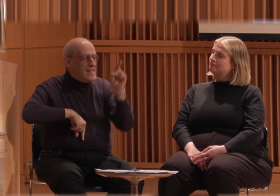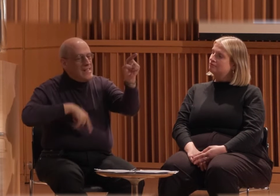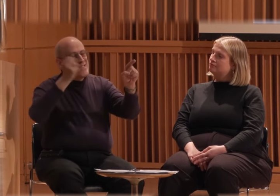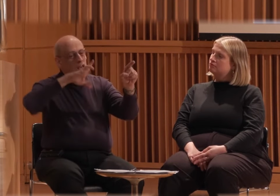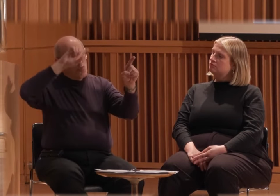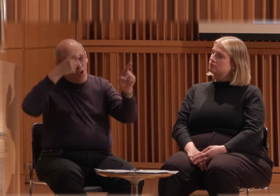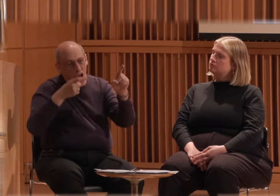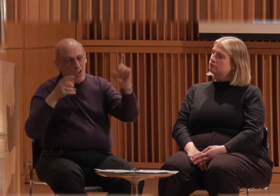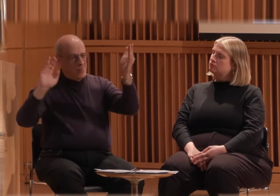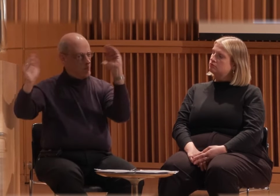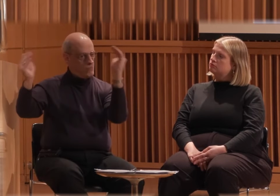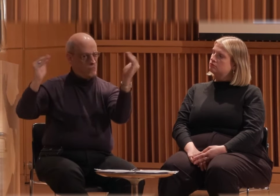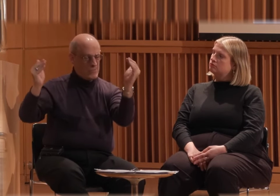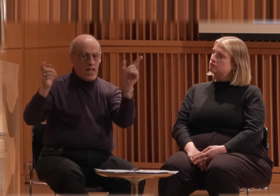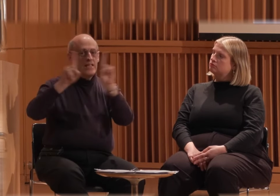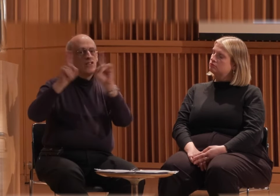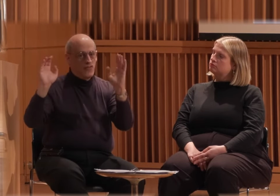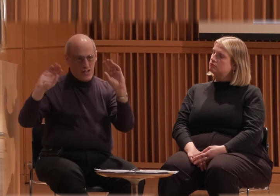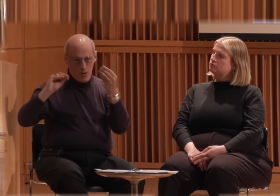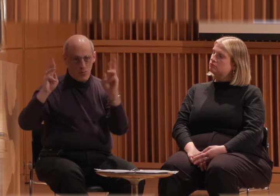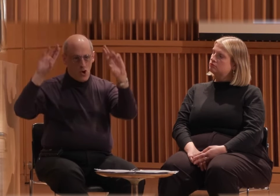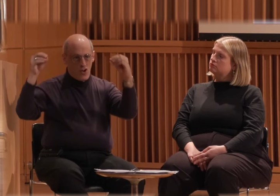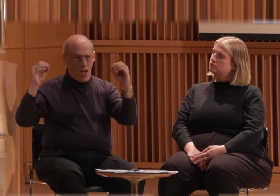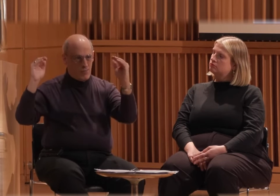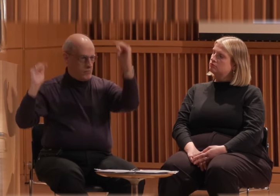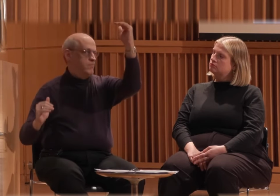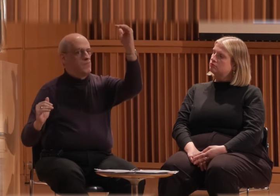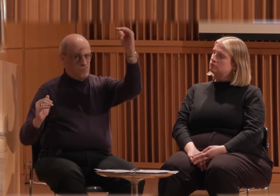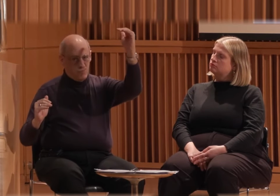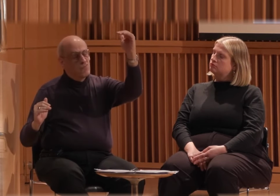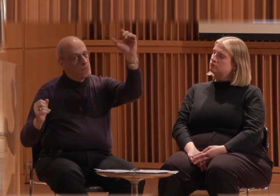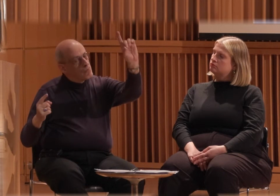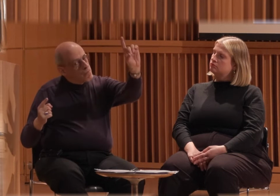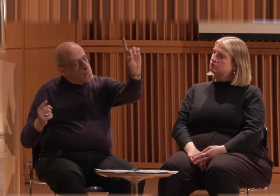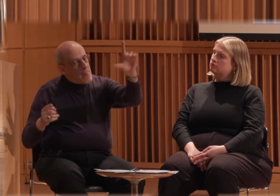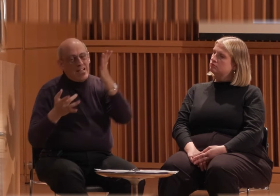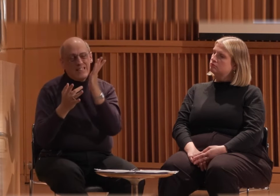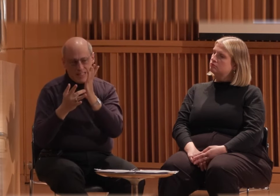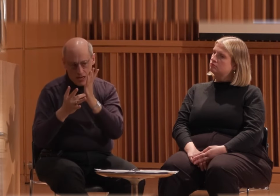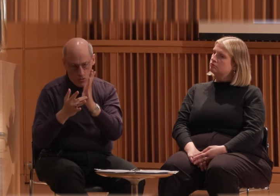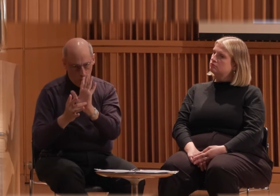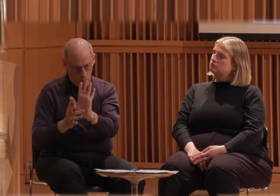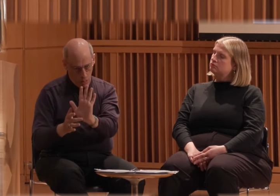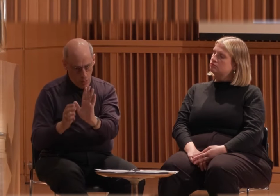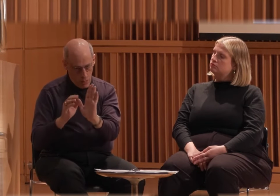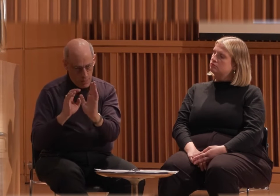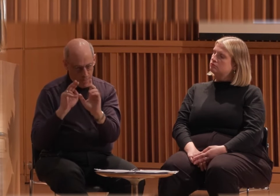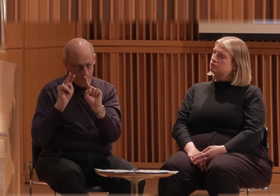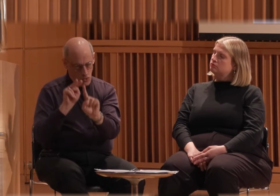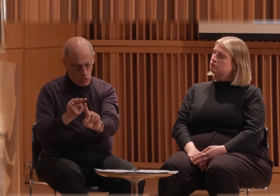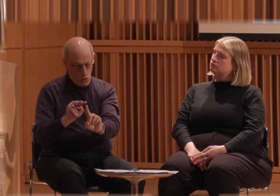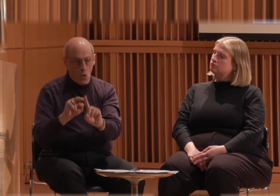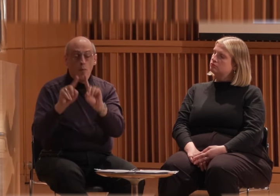Bronx, you would get very different R-naughts. I think that's a very kind of technical sort of measure, but